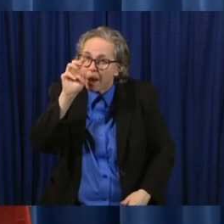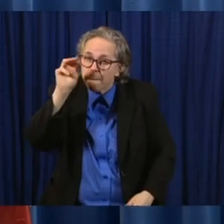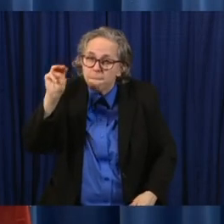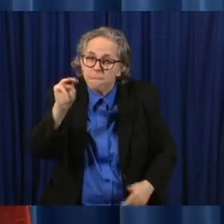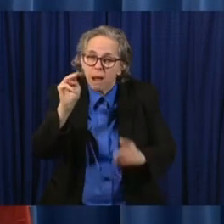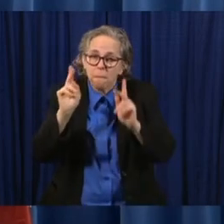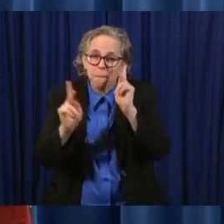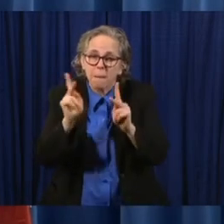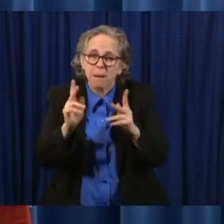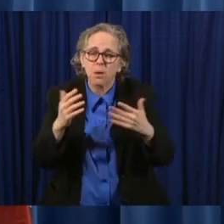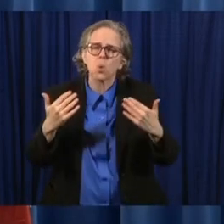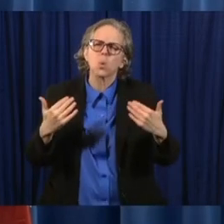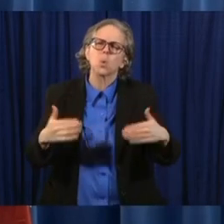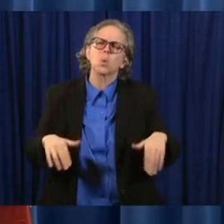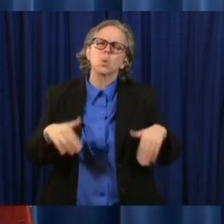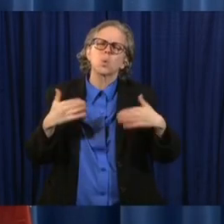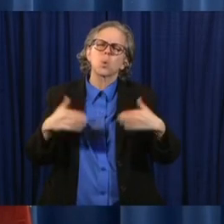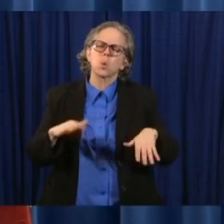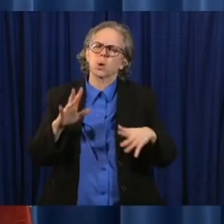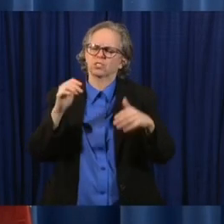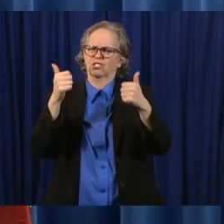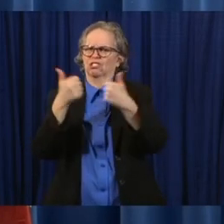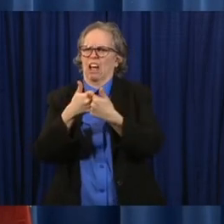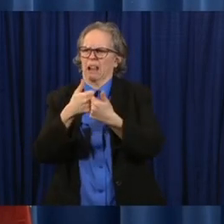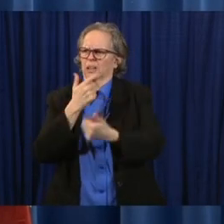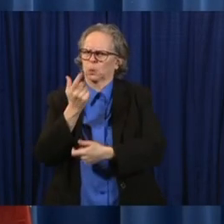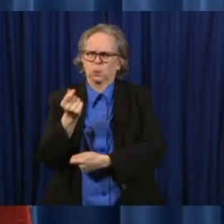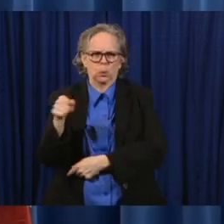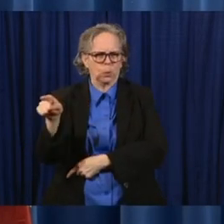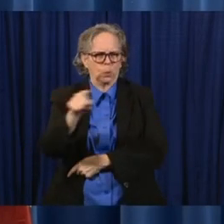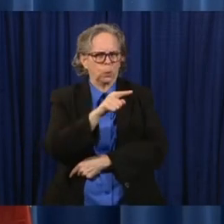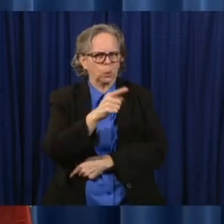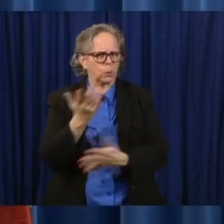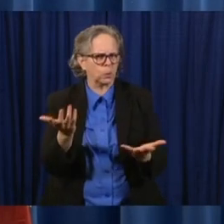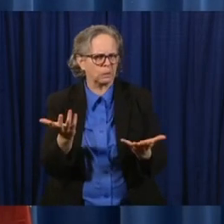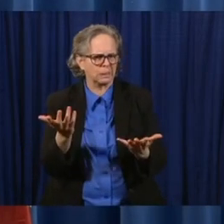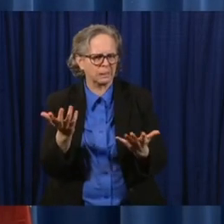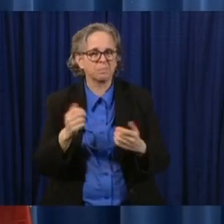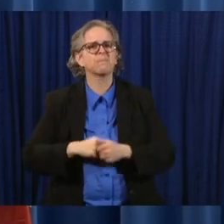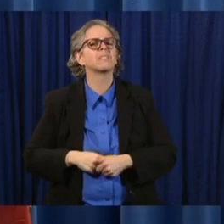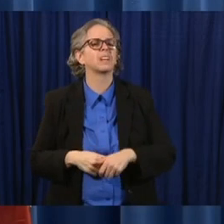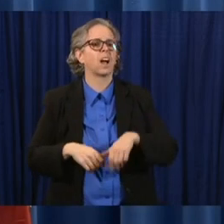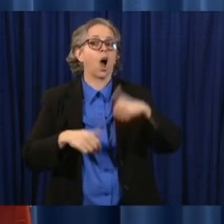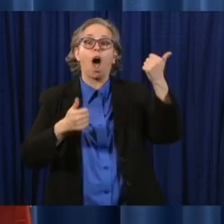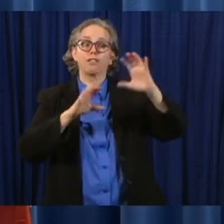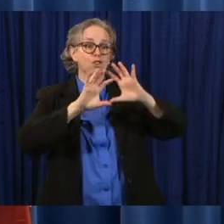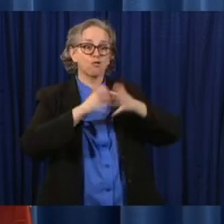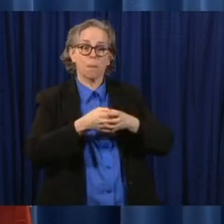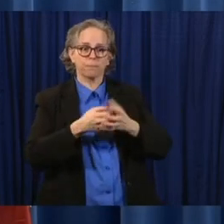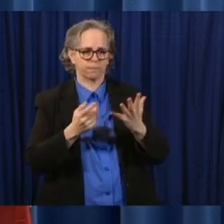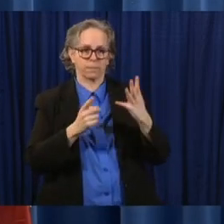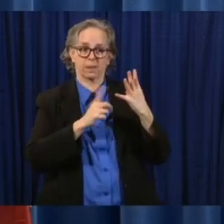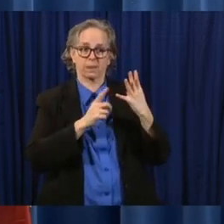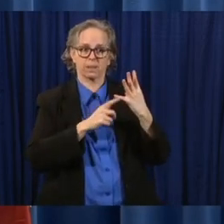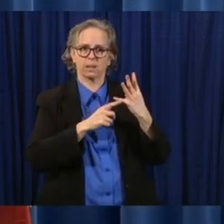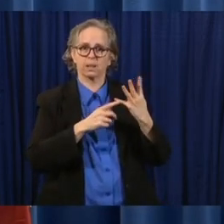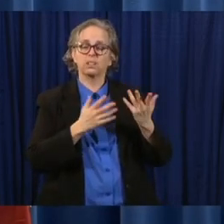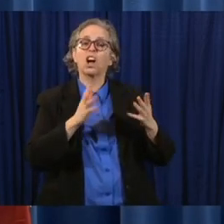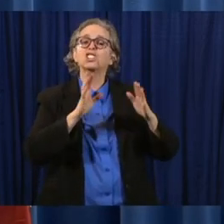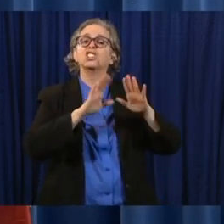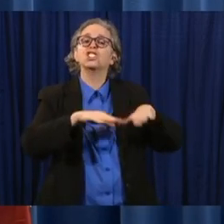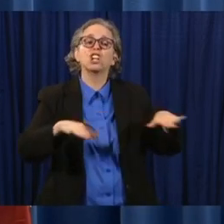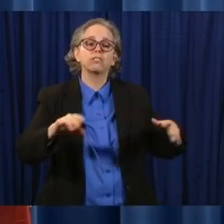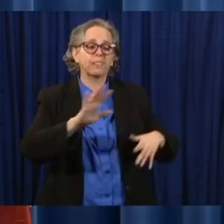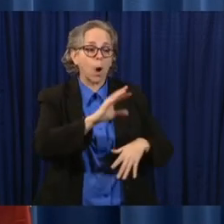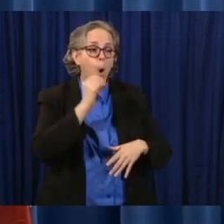a challenge. I worry about children who do not have a supportive home life. That is always difficult for